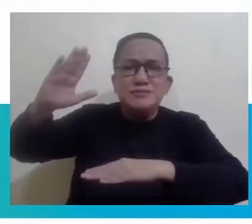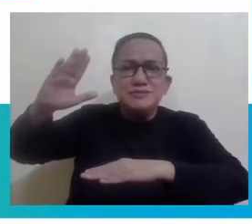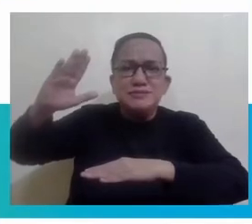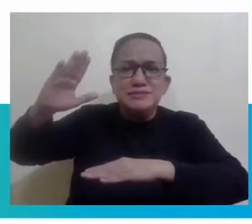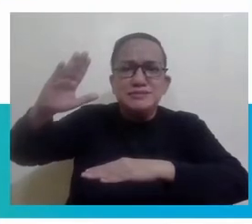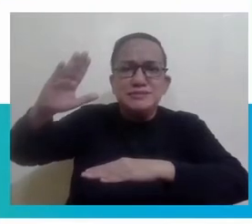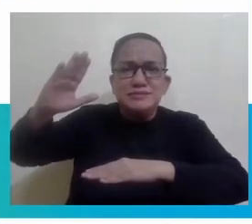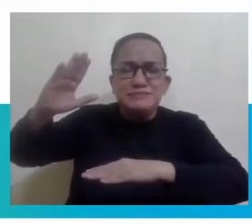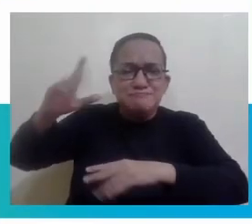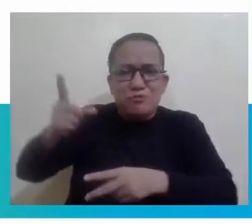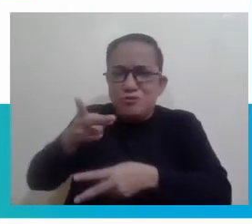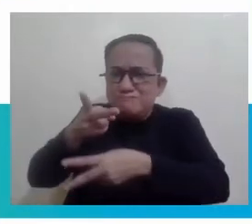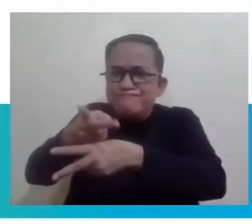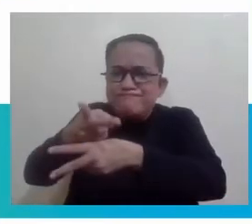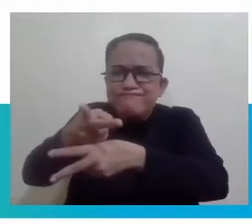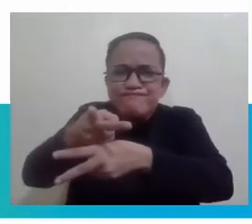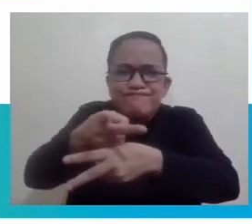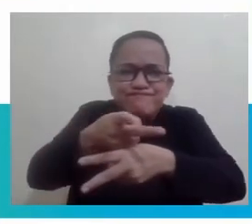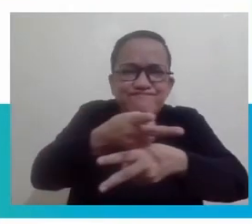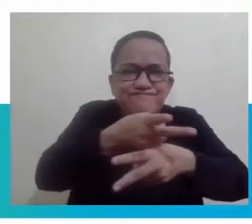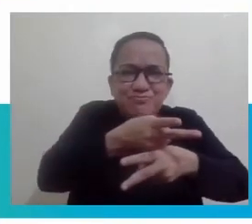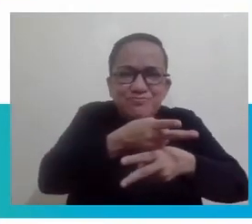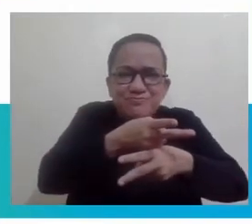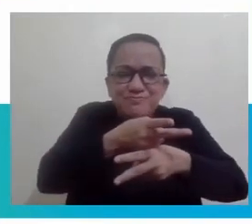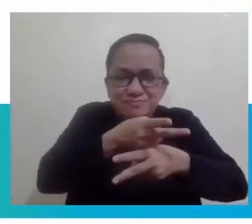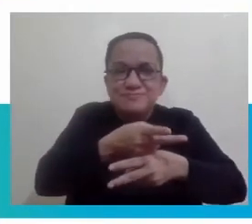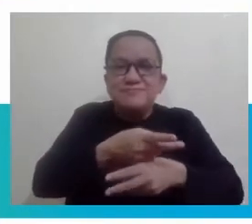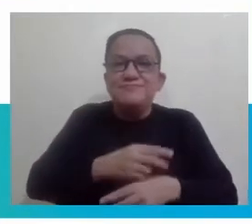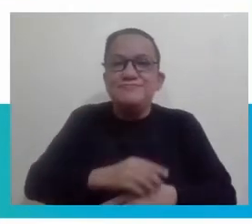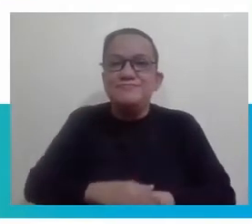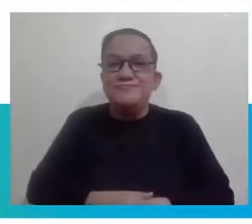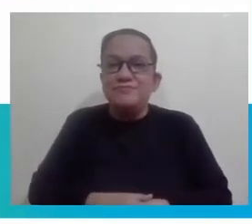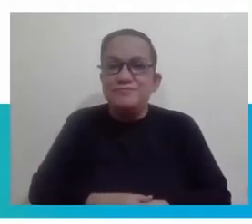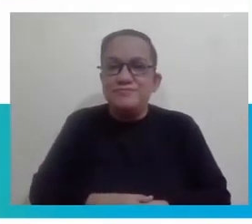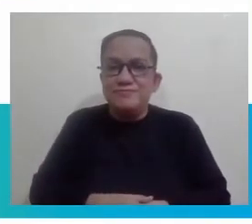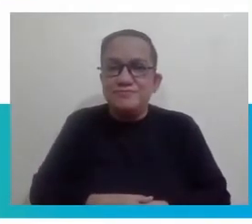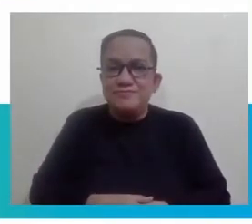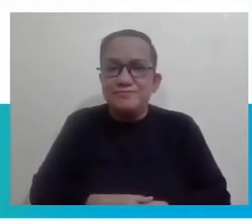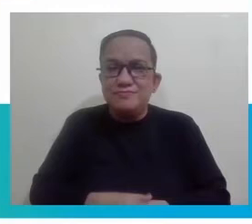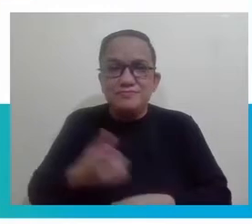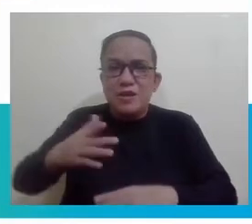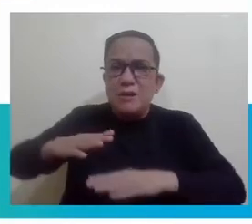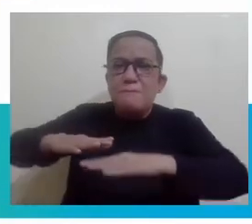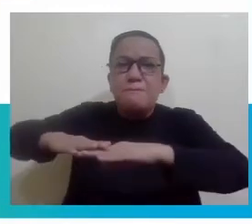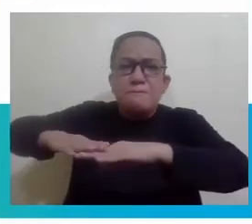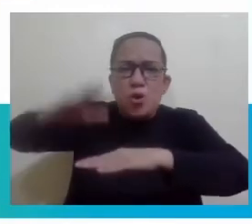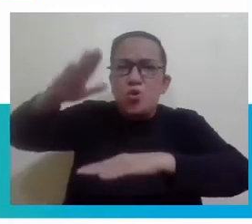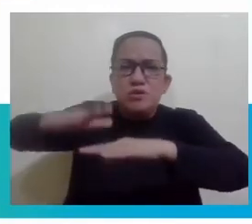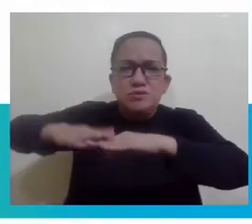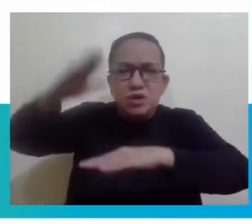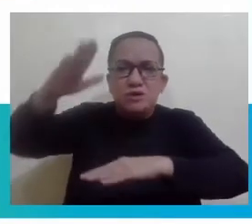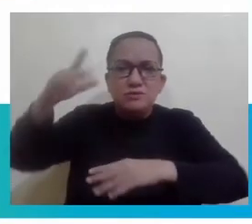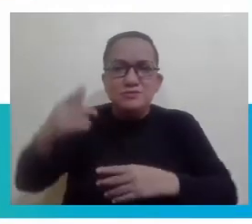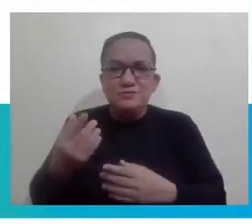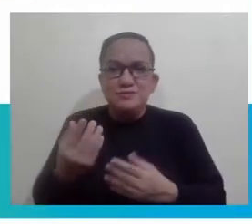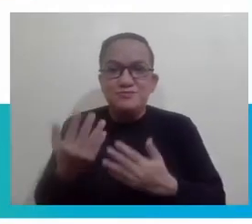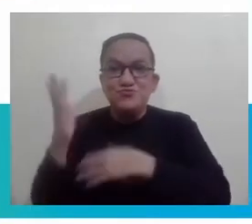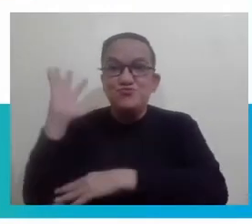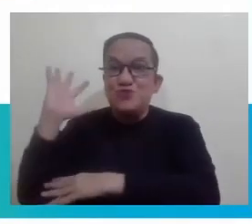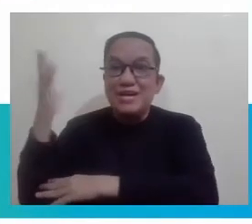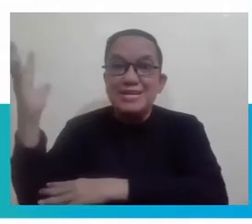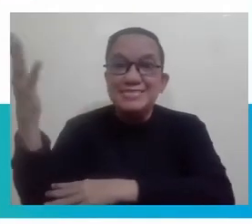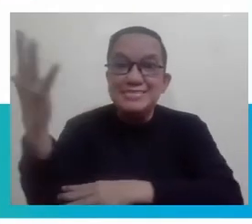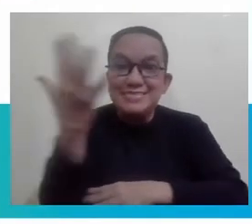Introduction of further development of urban greenery and wetlands will contribute to increased resilience, clean the air, and regulate